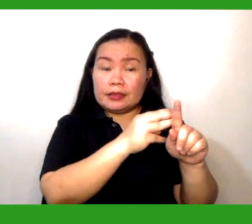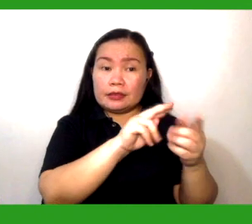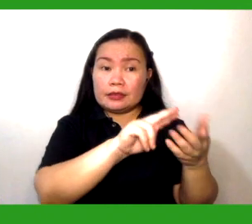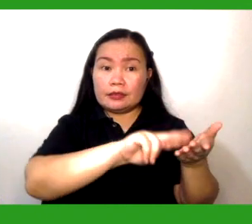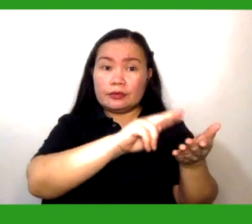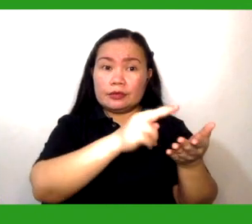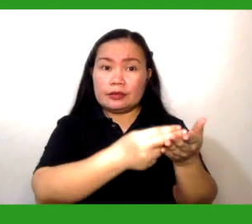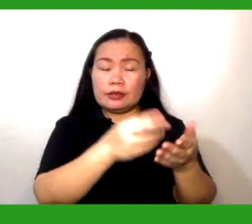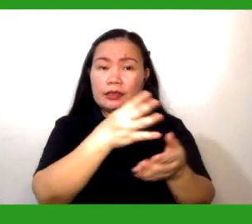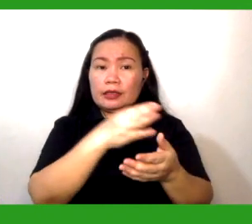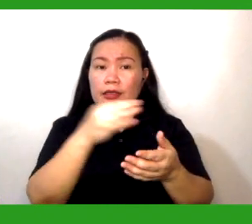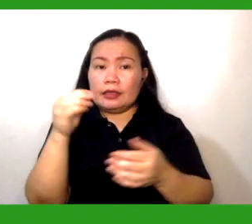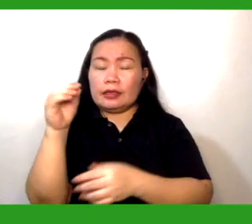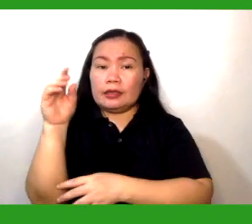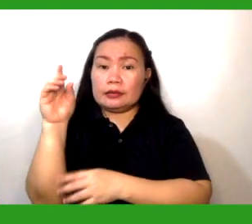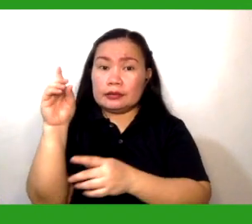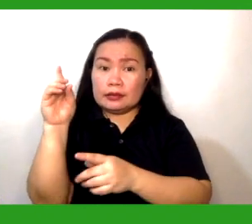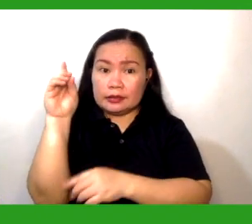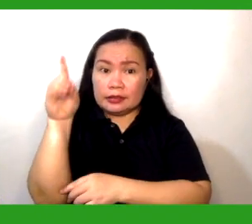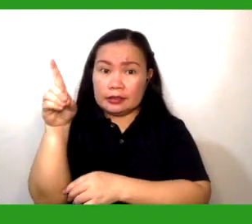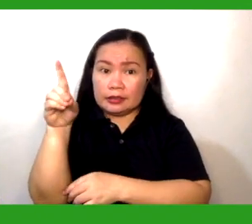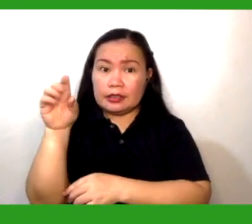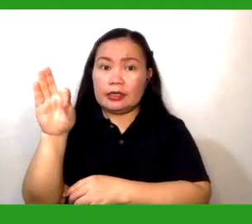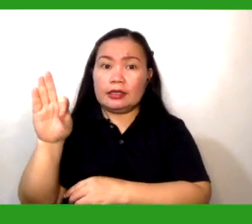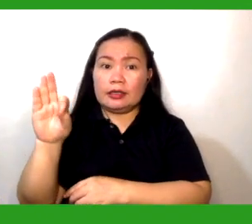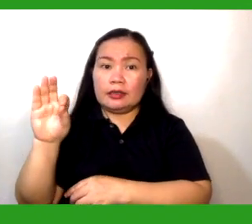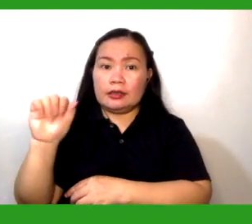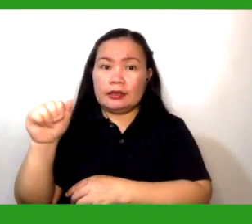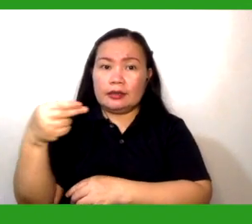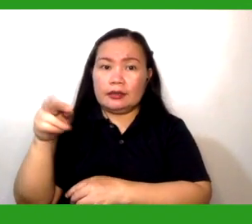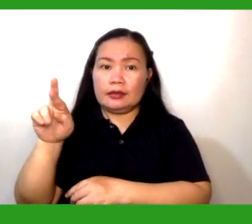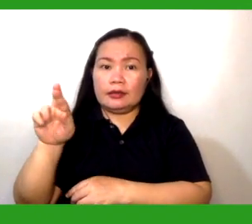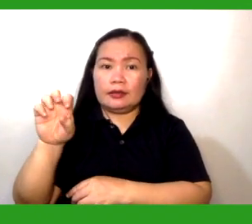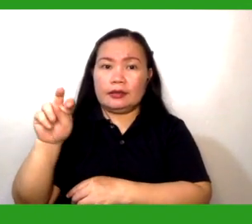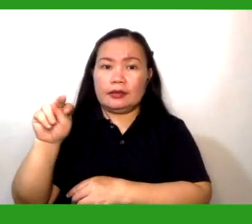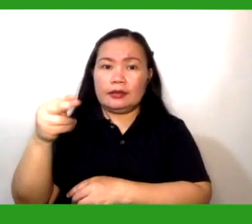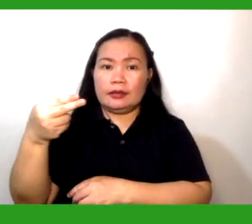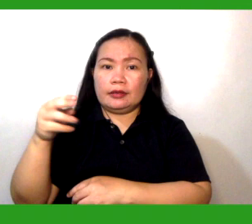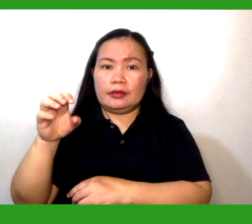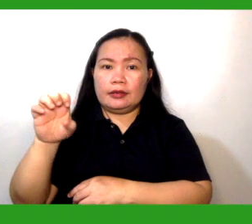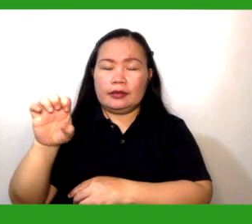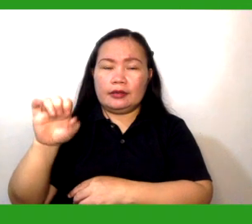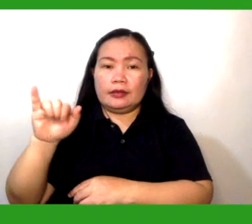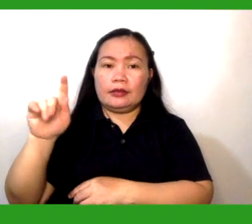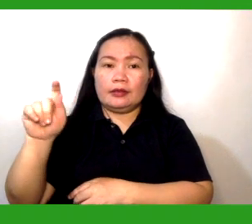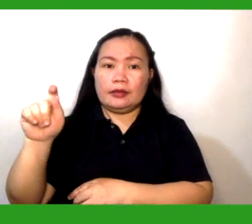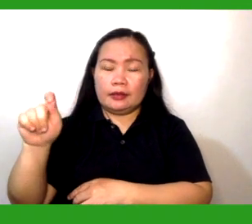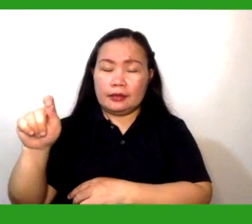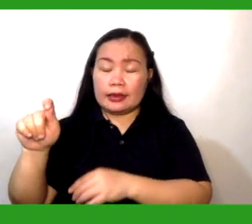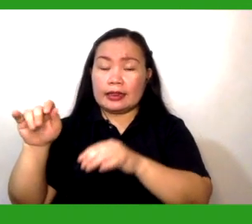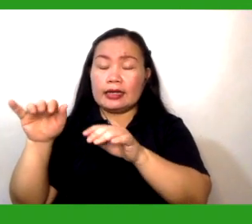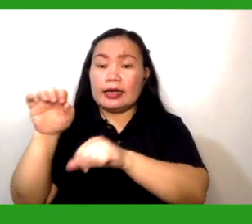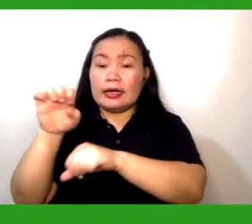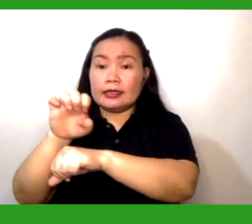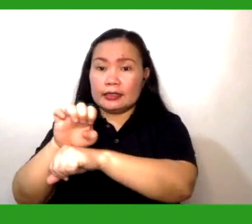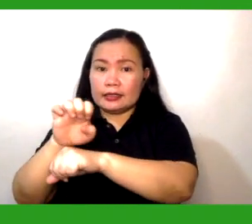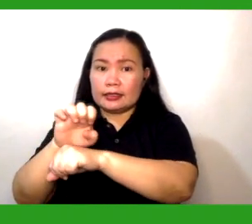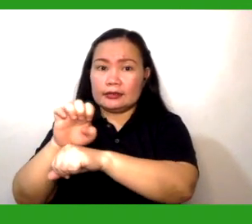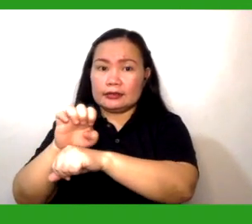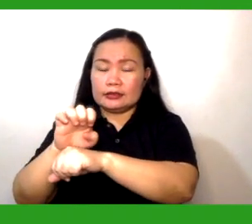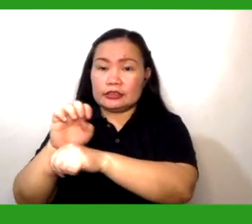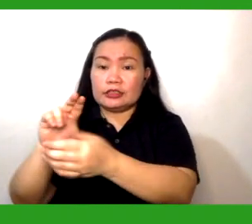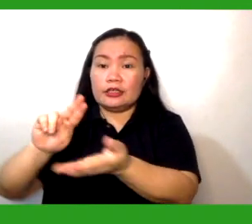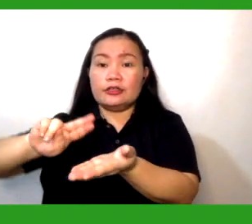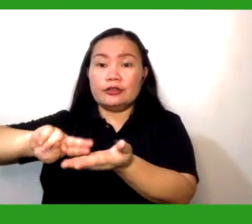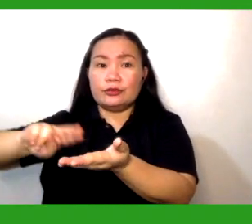is the unit in the English system. So, ito po ang unit natin sa metric system,